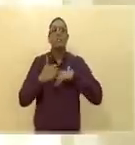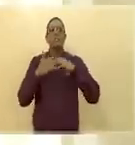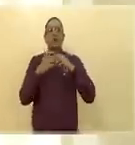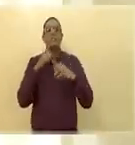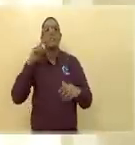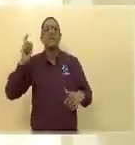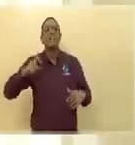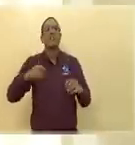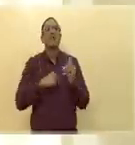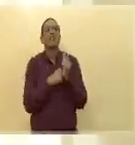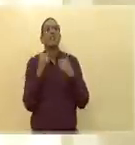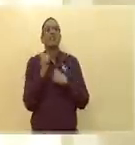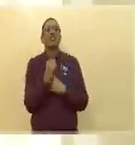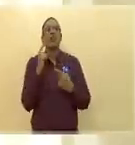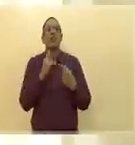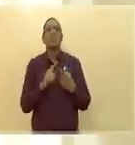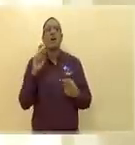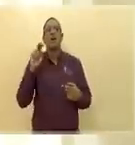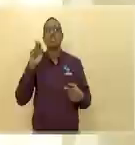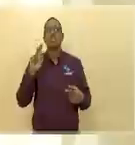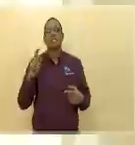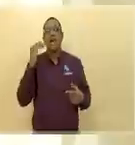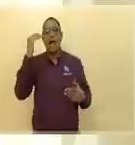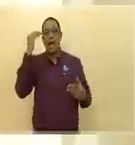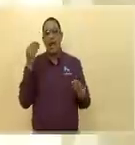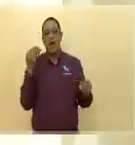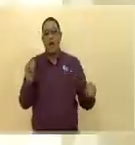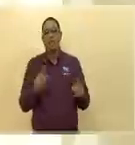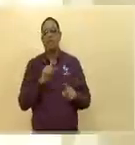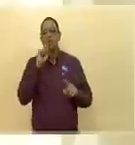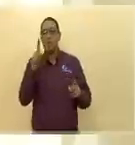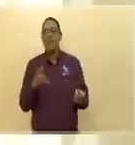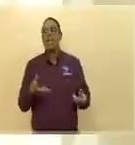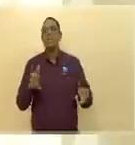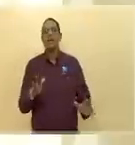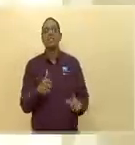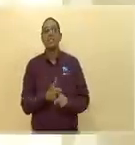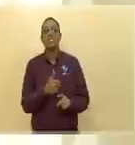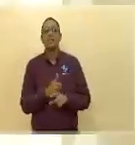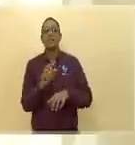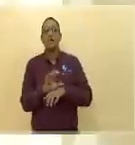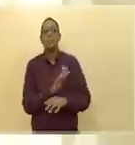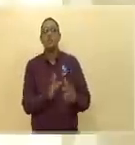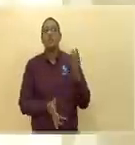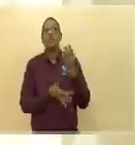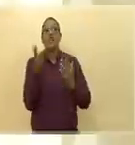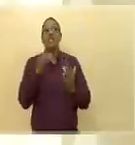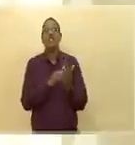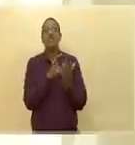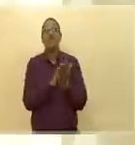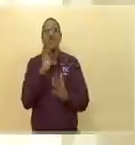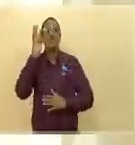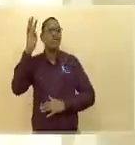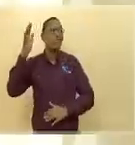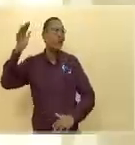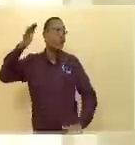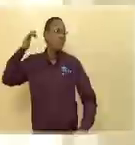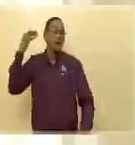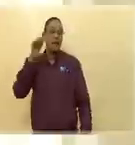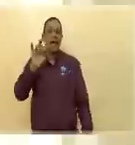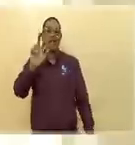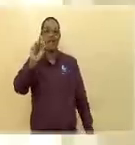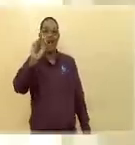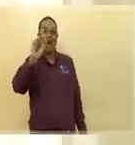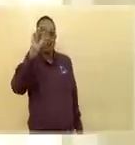necessary infrastructure at the RGD's head office to facilitate the digitization of records created from 1930